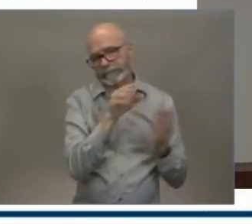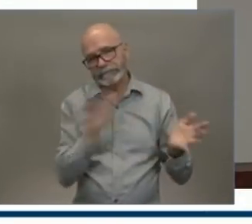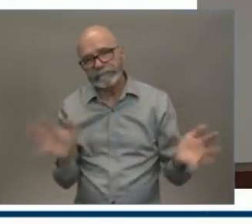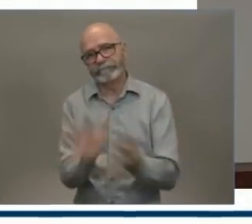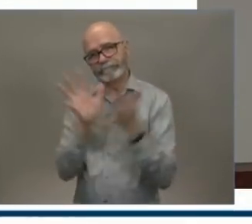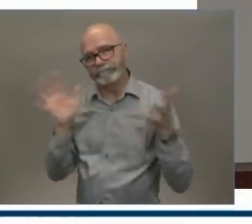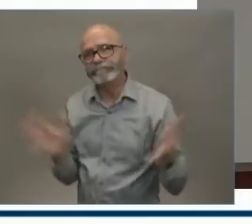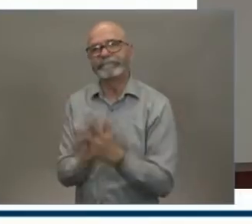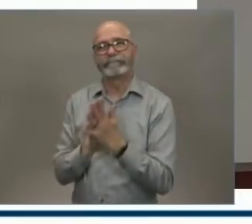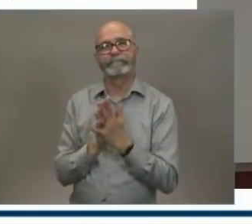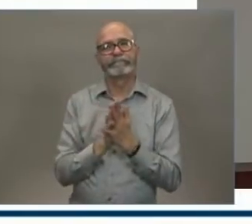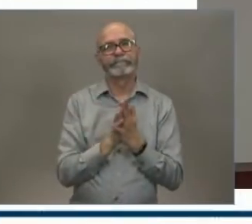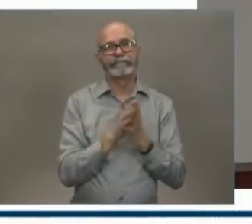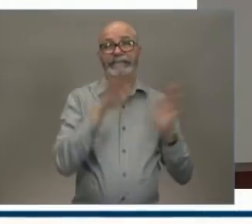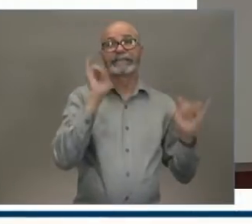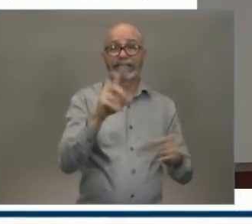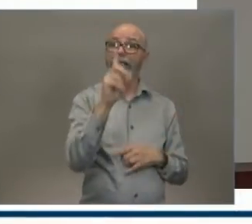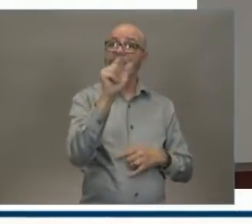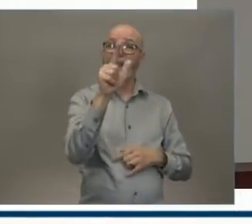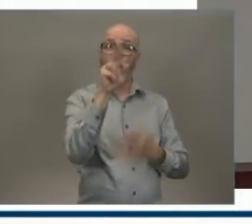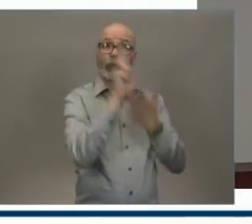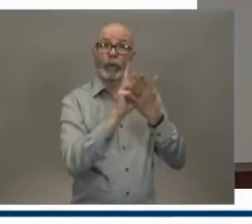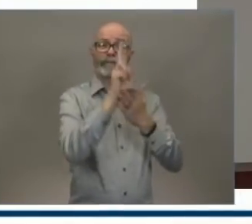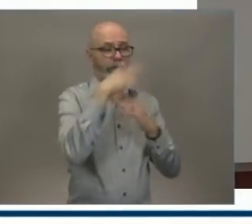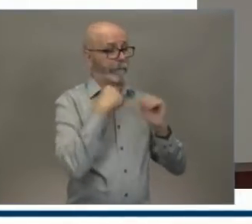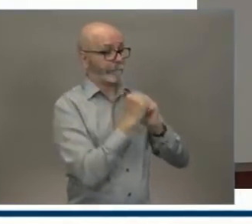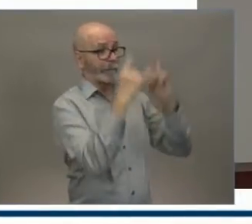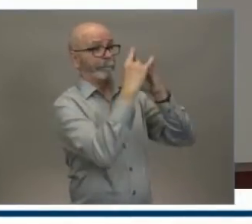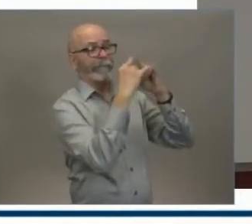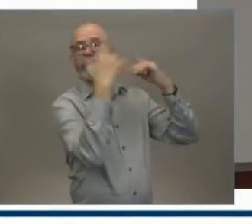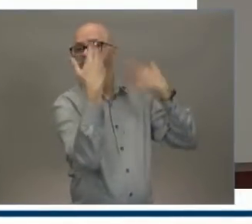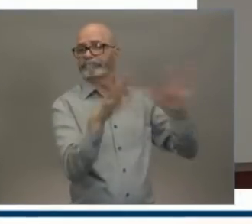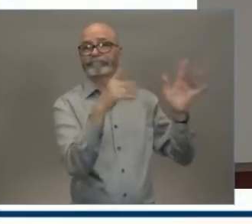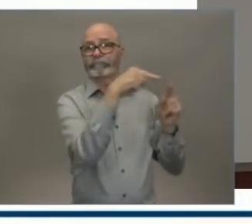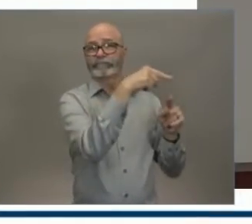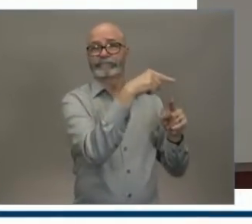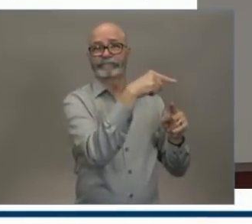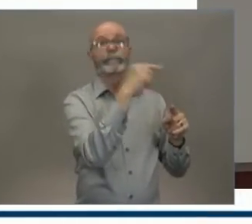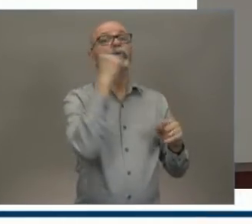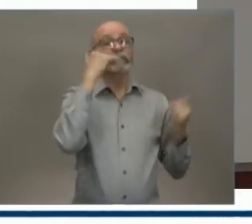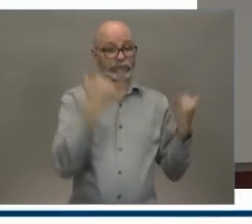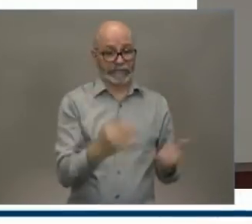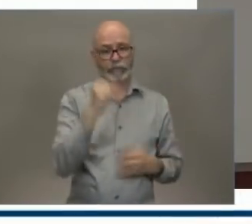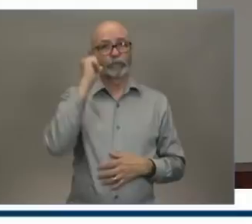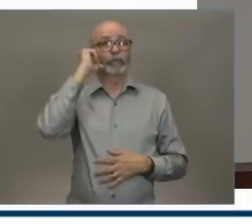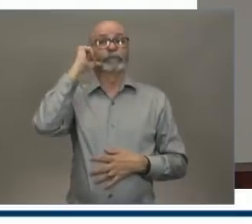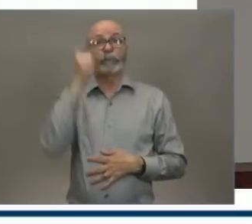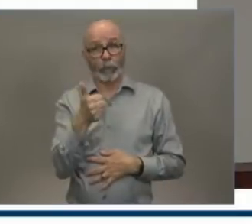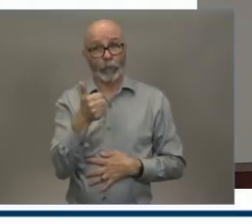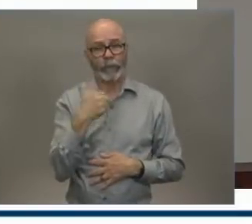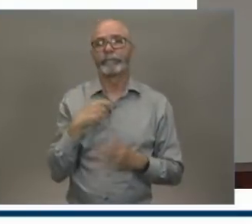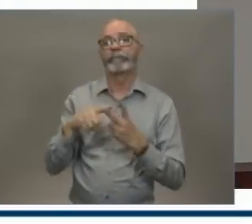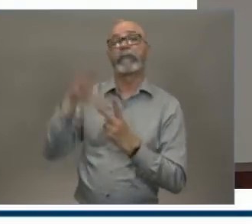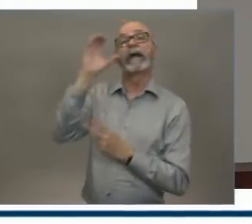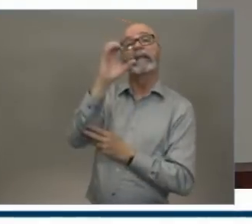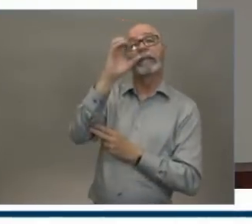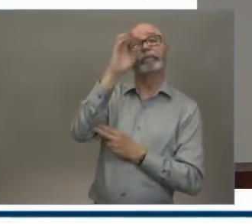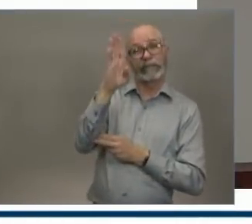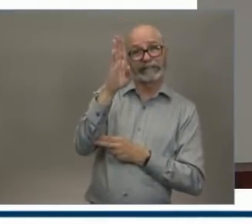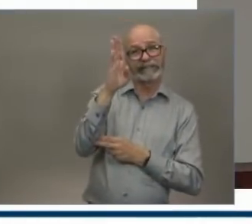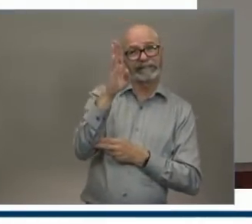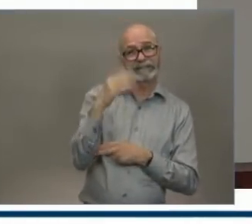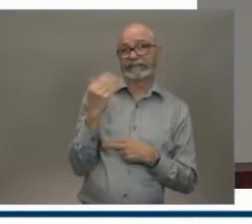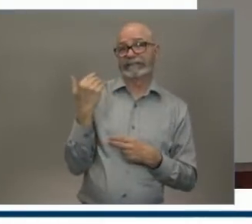Dalhousie University today and tomorrow, and up in Cape Breton University on Thursday, January 28th. And we were just recently at